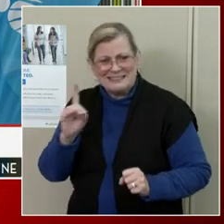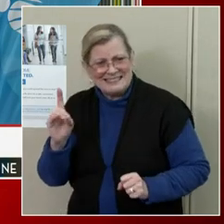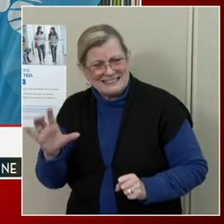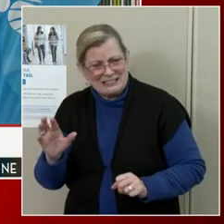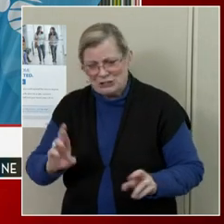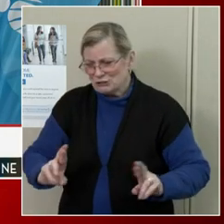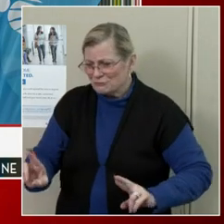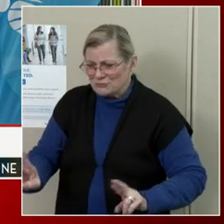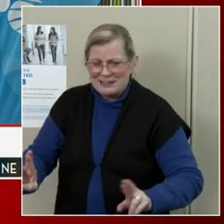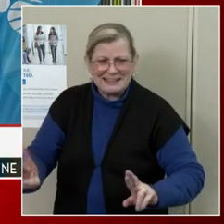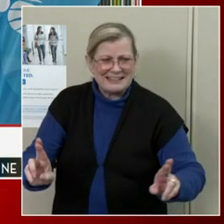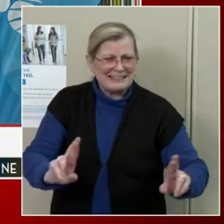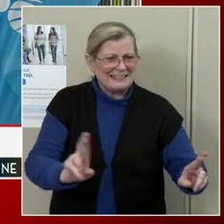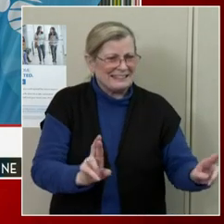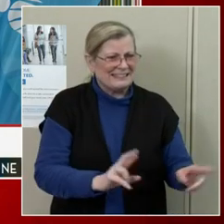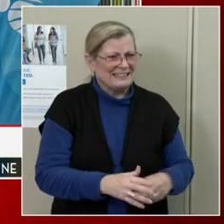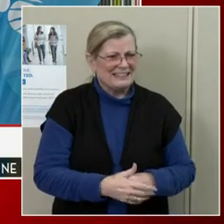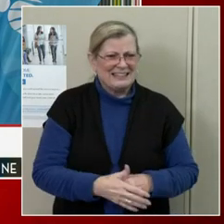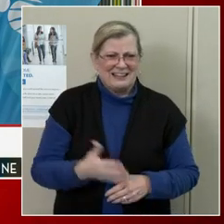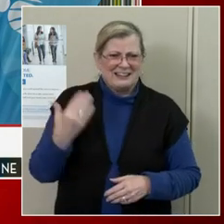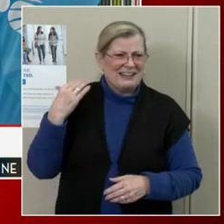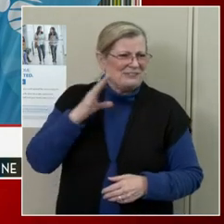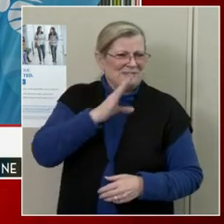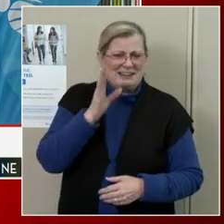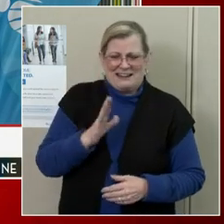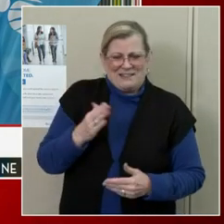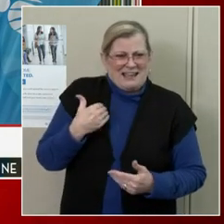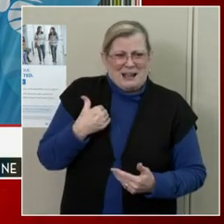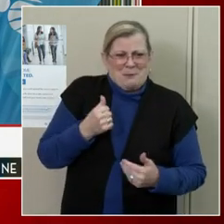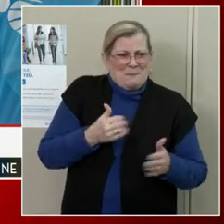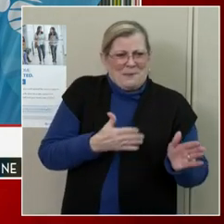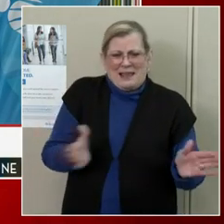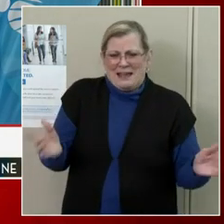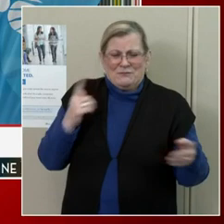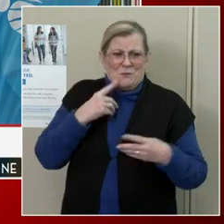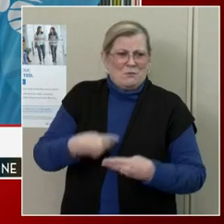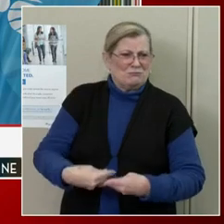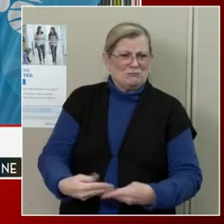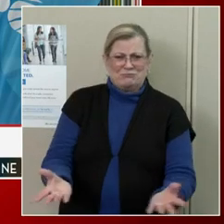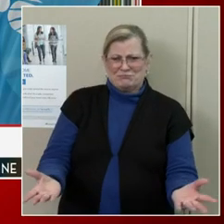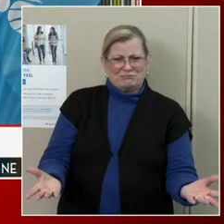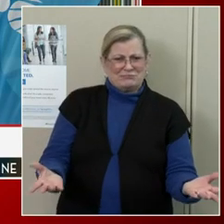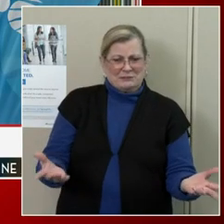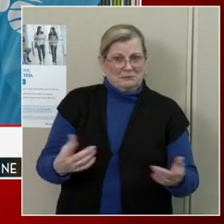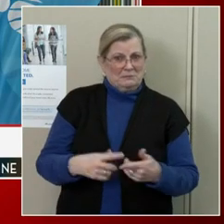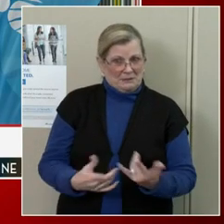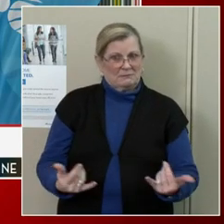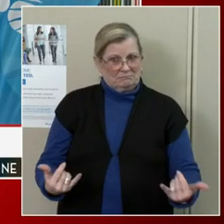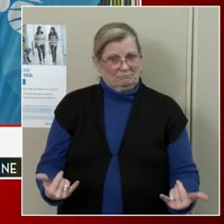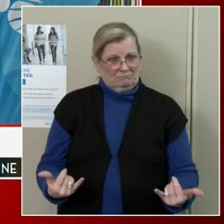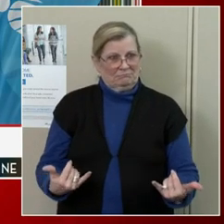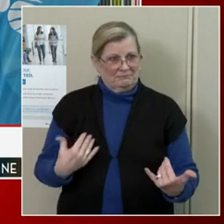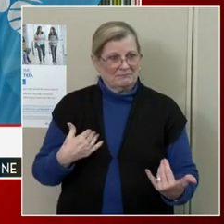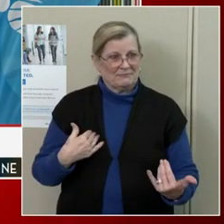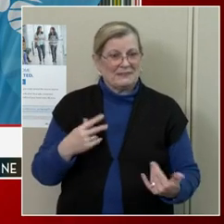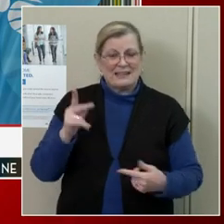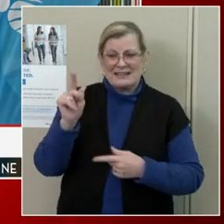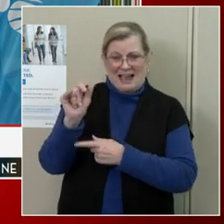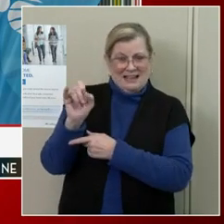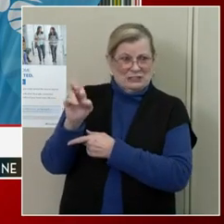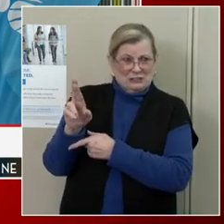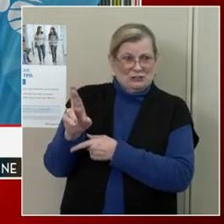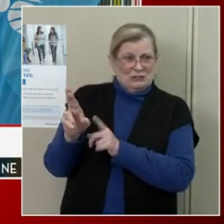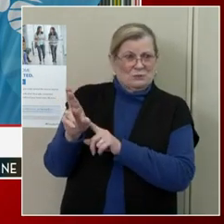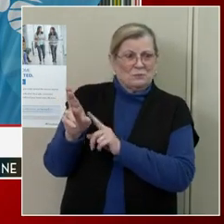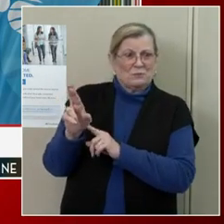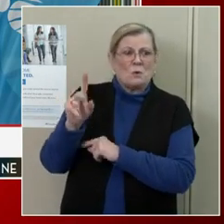the distribution plan for vaccine in D.C., and Kaiser Permanente is one of our 6 partners that's helping